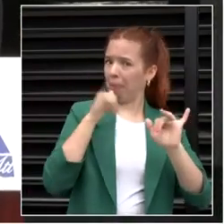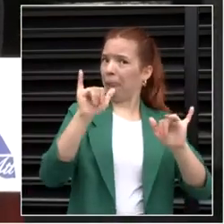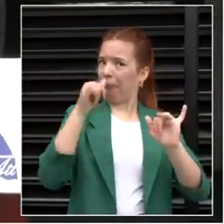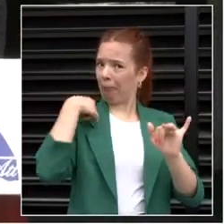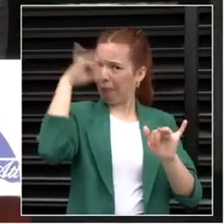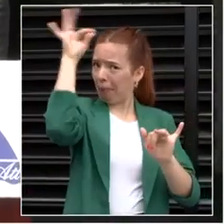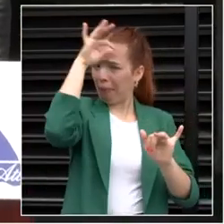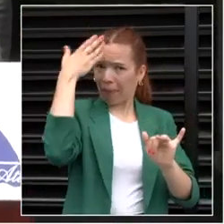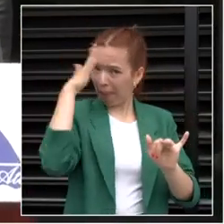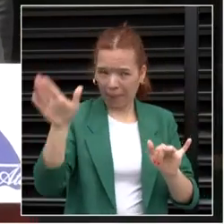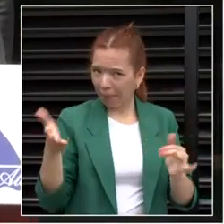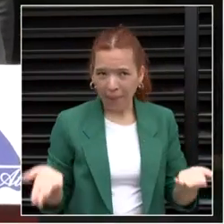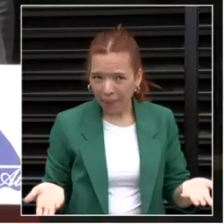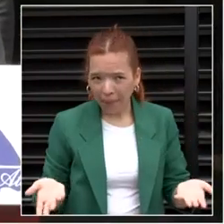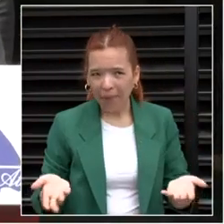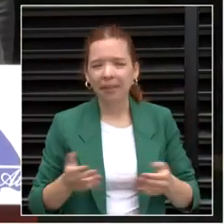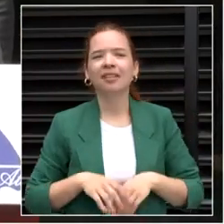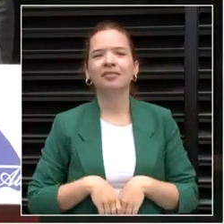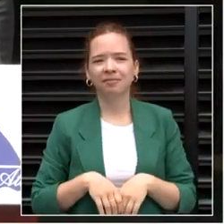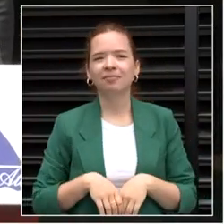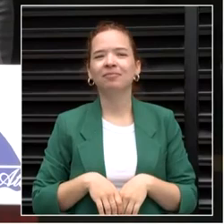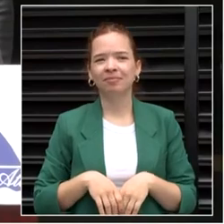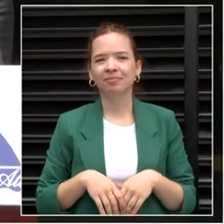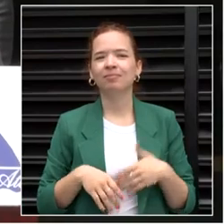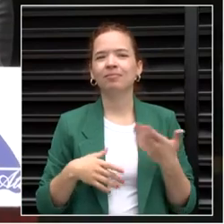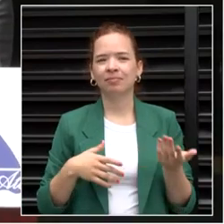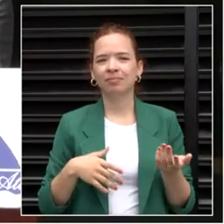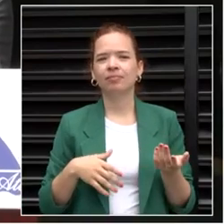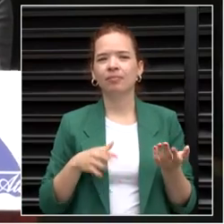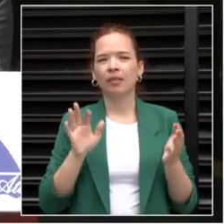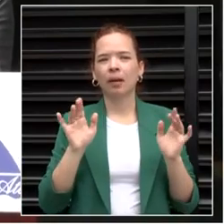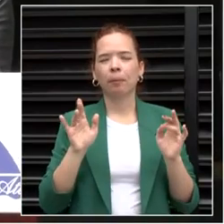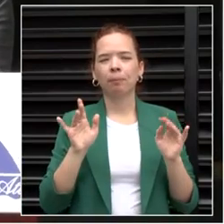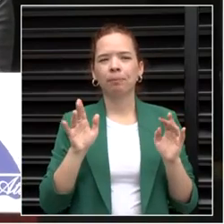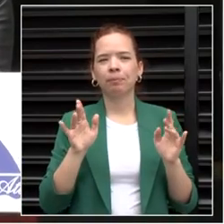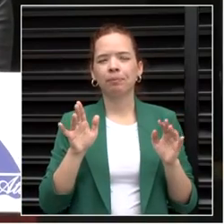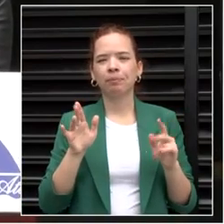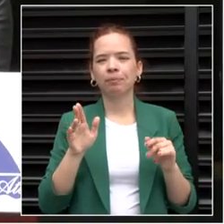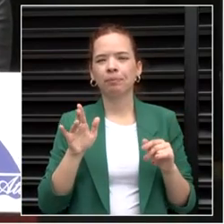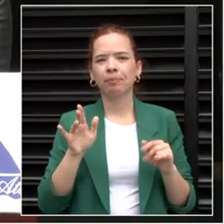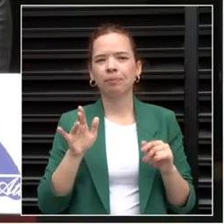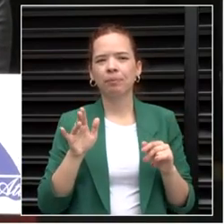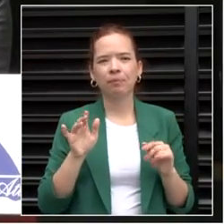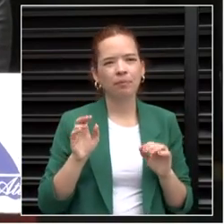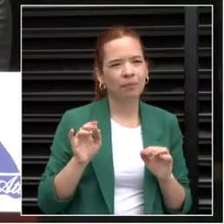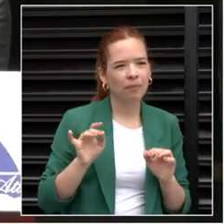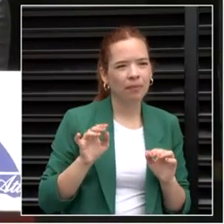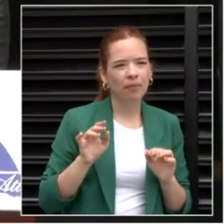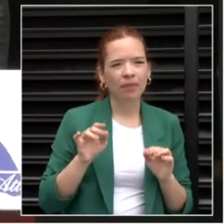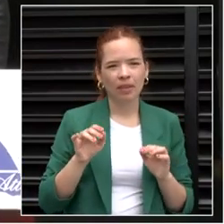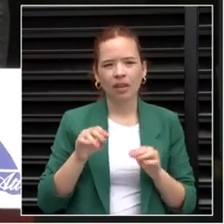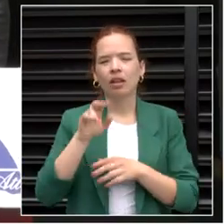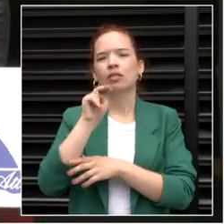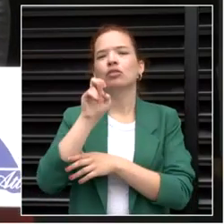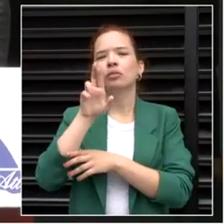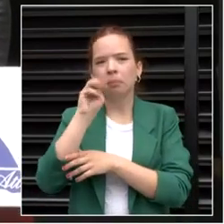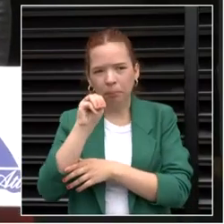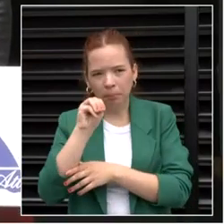them. MCN, of course, the people that built it. Norm Veenstra, our former general manager, who's